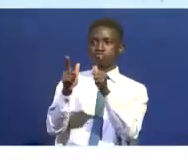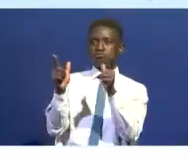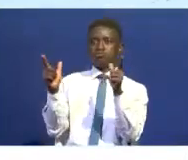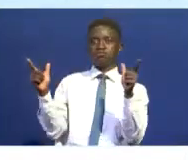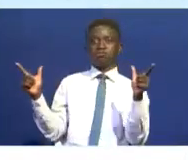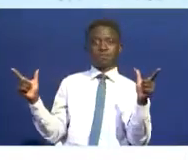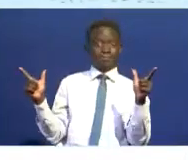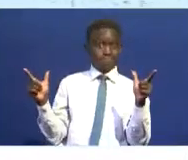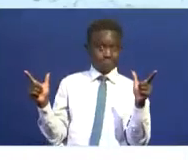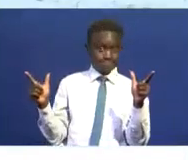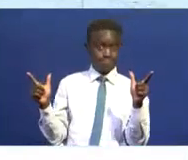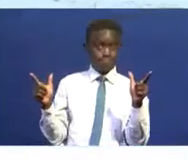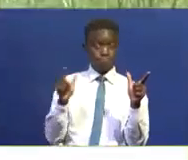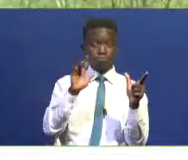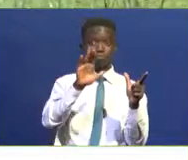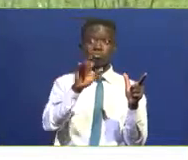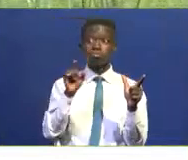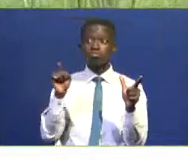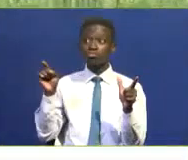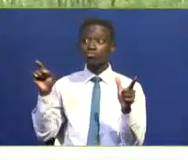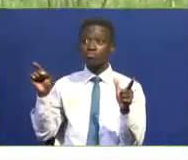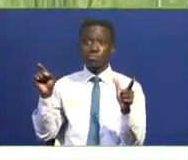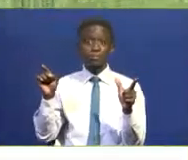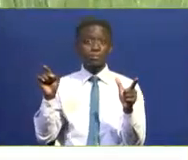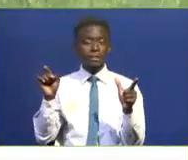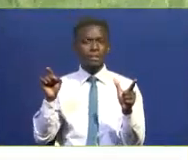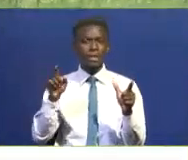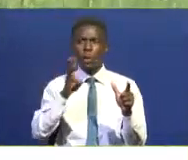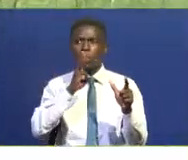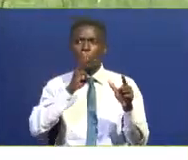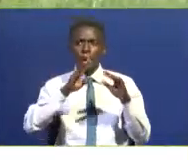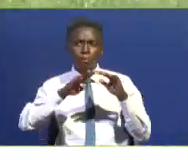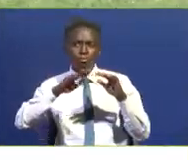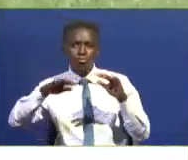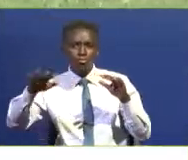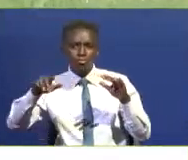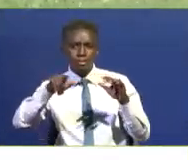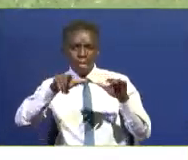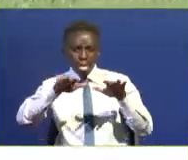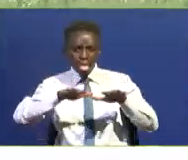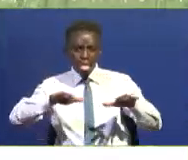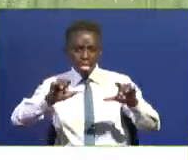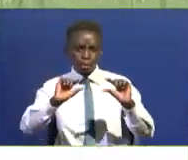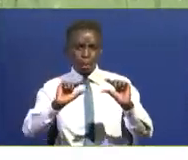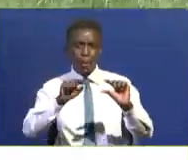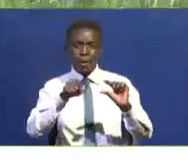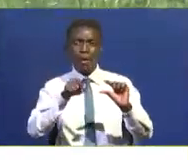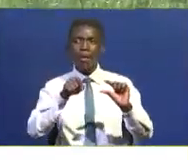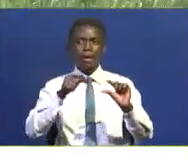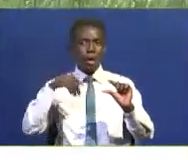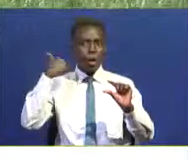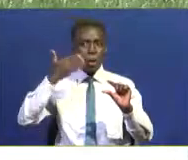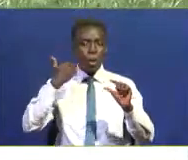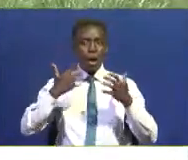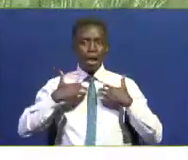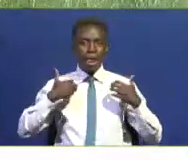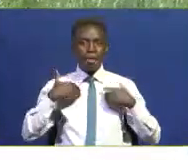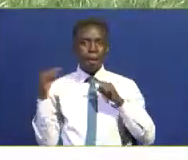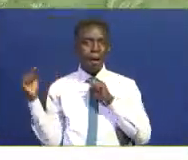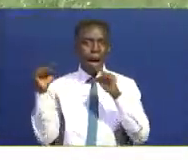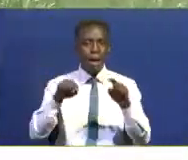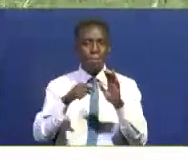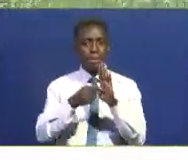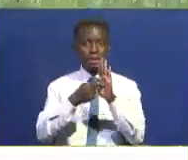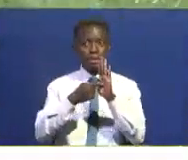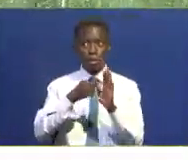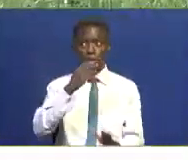In addition to avian wonders, the swamps are a crucial habitat for various mammals. Elephants,